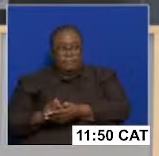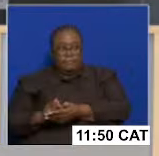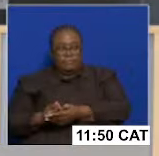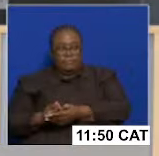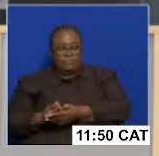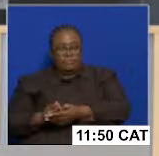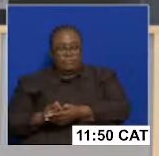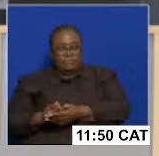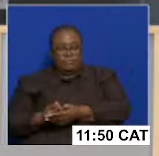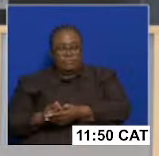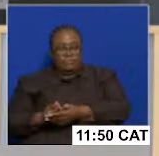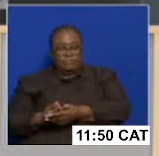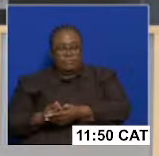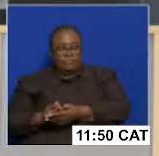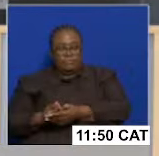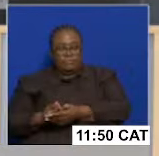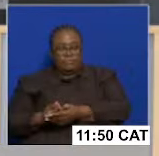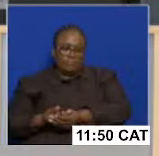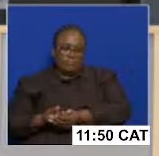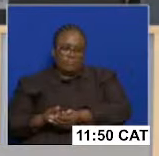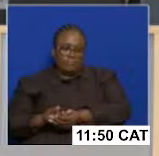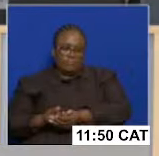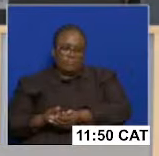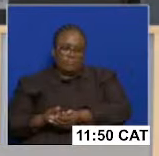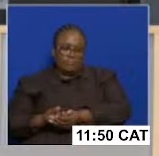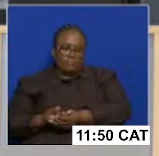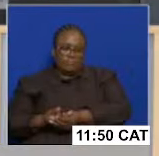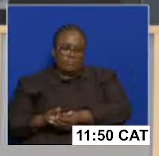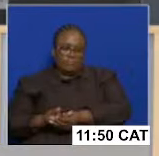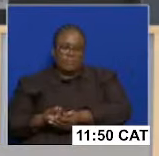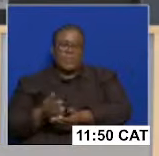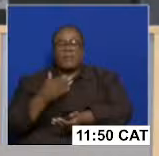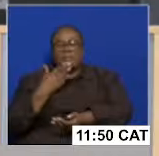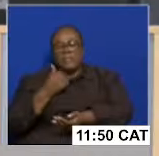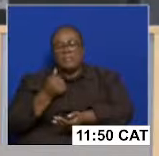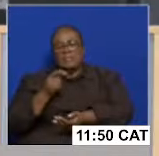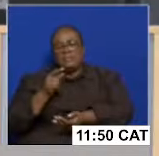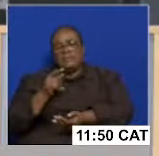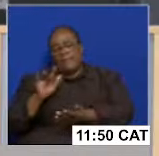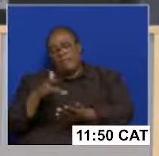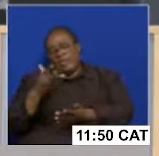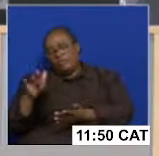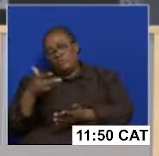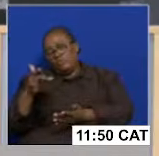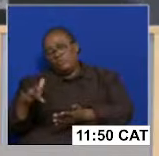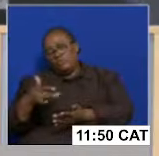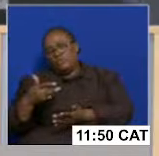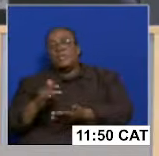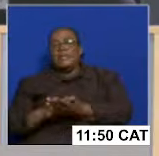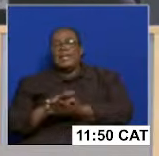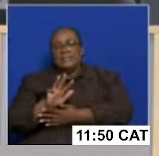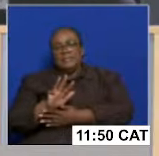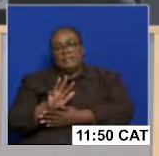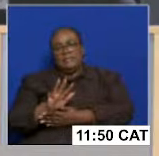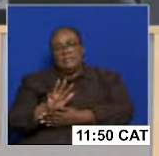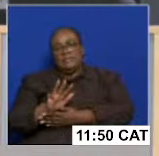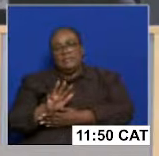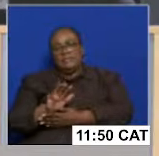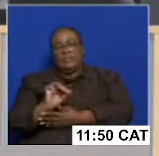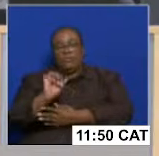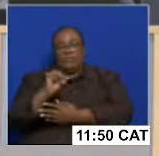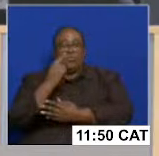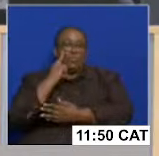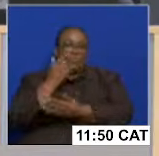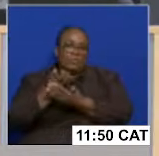Please go to I'm there. page, thank you. Please go to page 19 of your exhibit bundle.